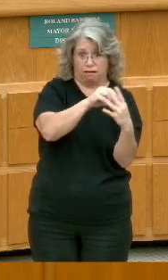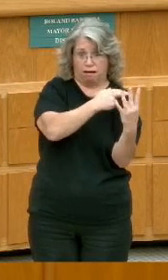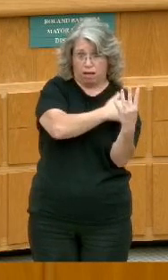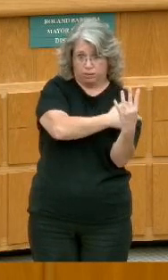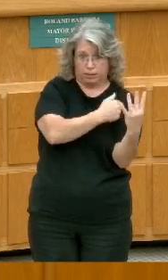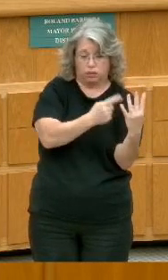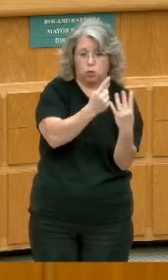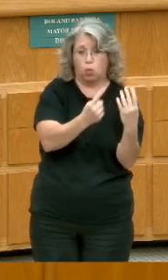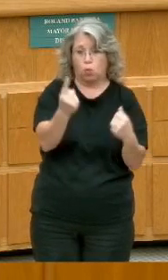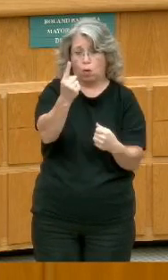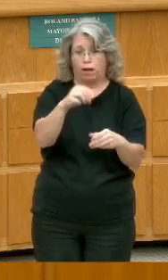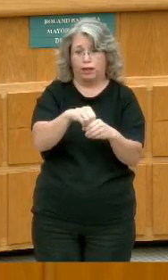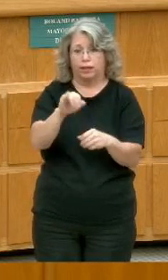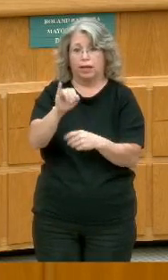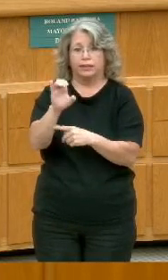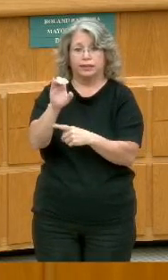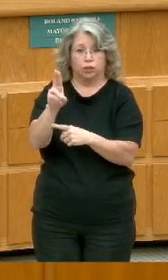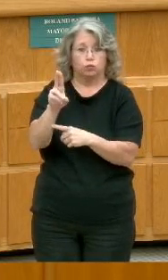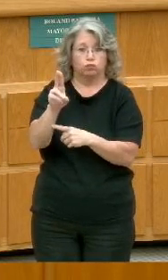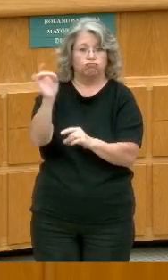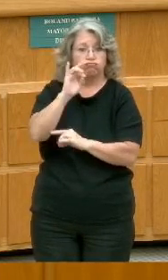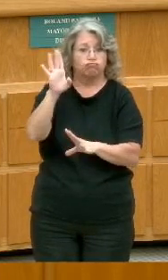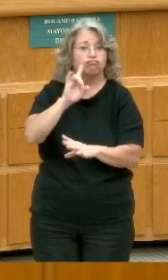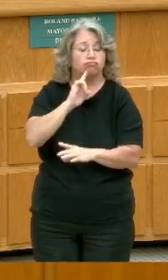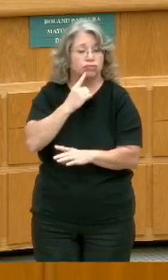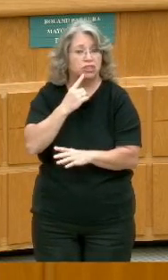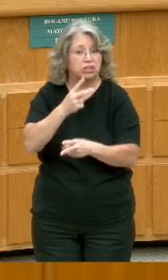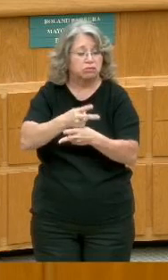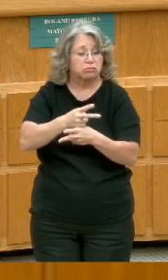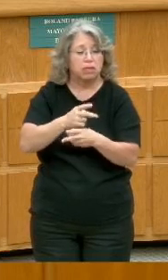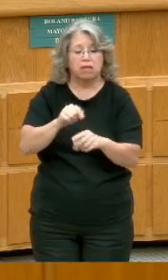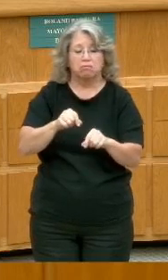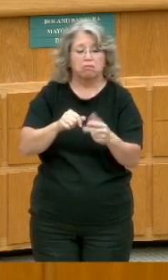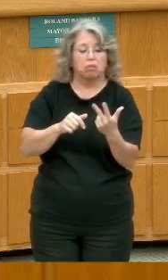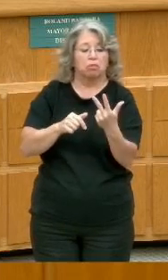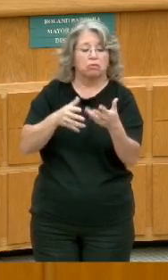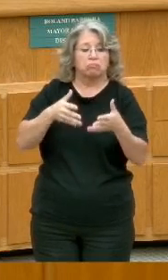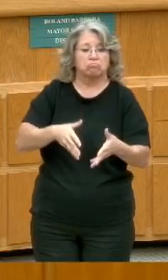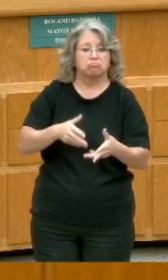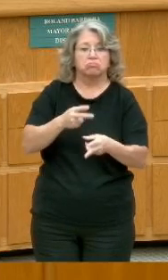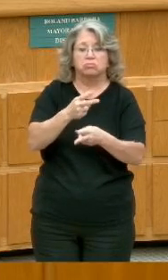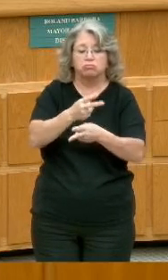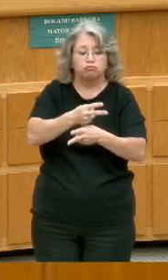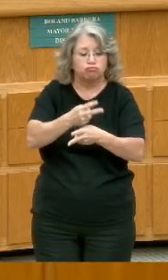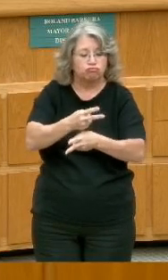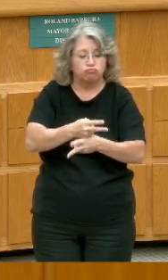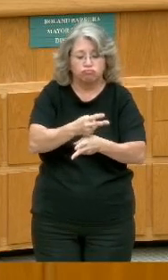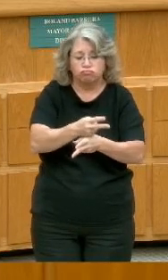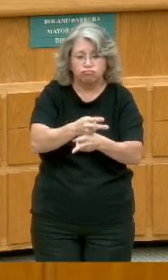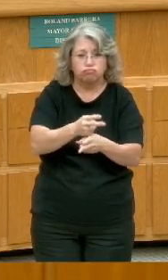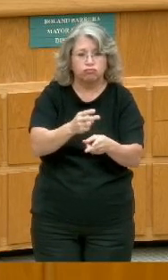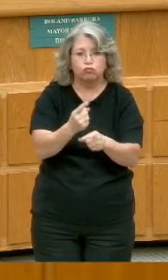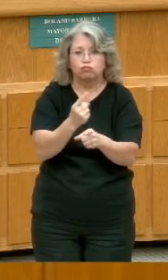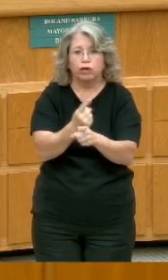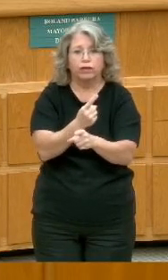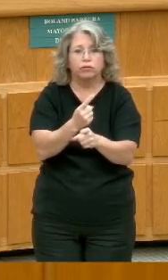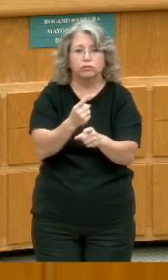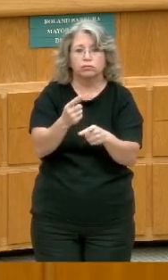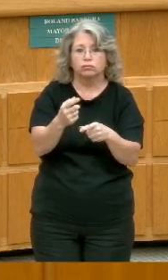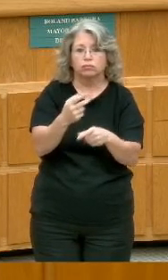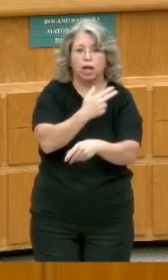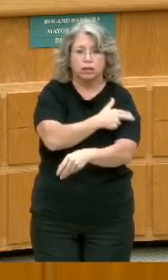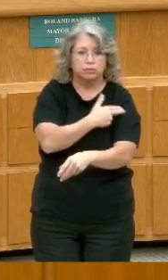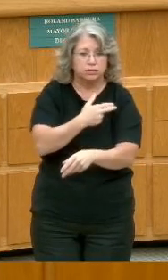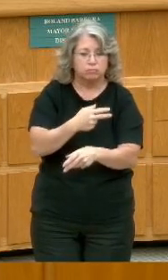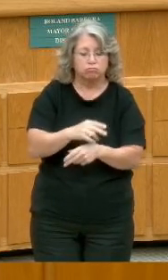So the other 3 are in the hospital recovering under normal care or regular care. And then the community has asked,